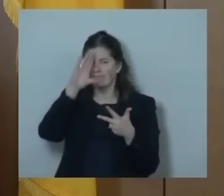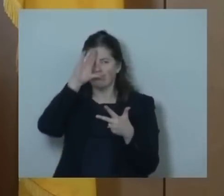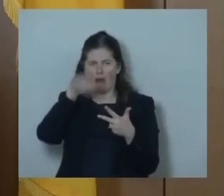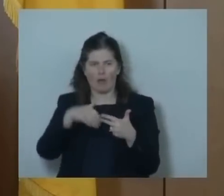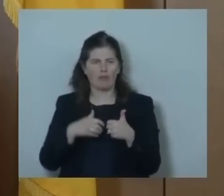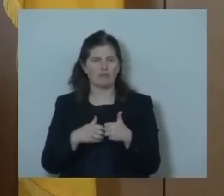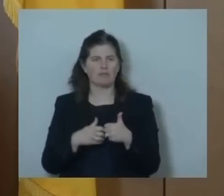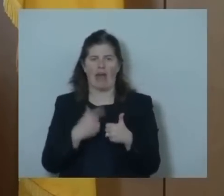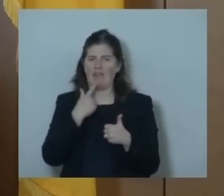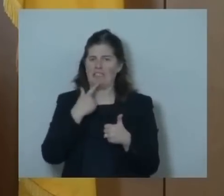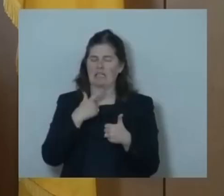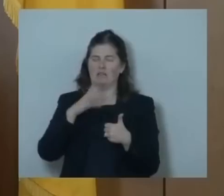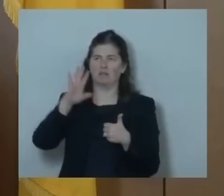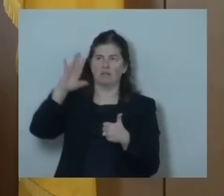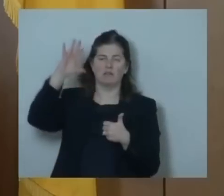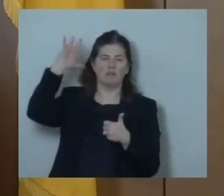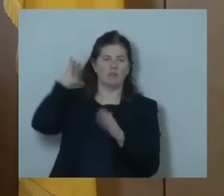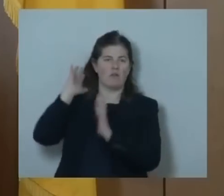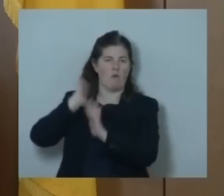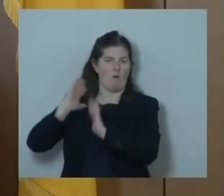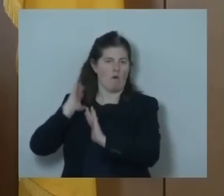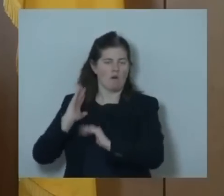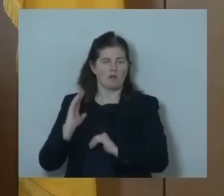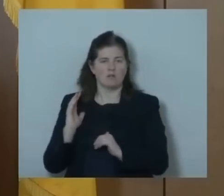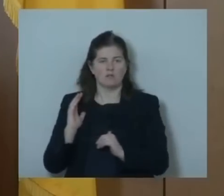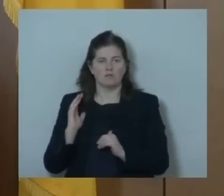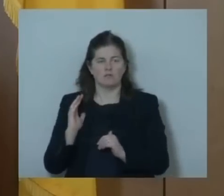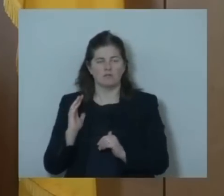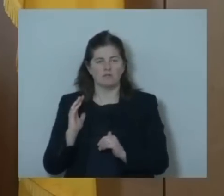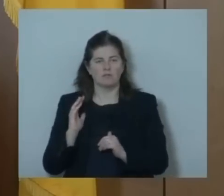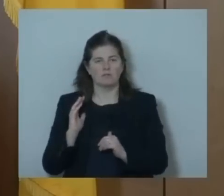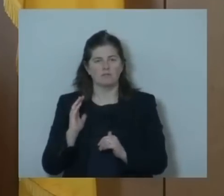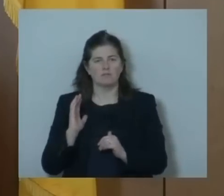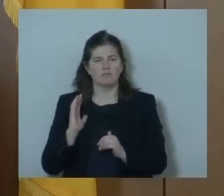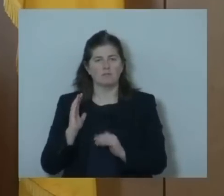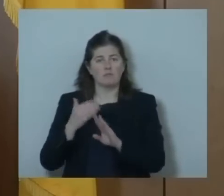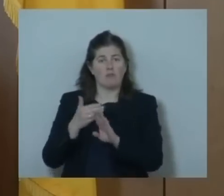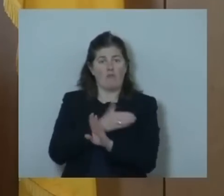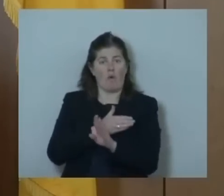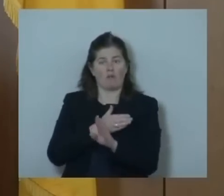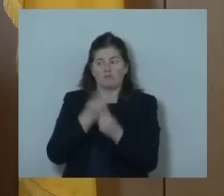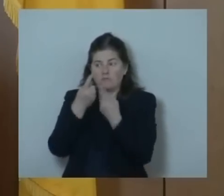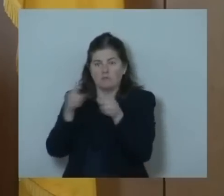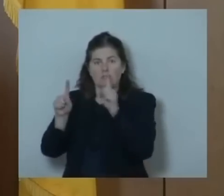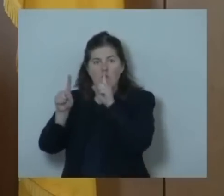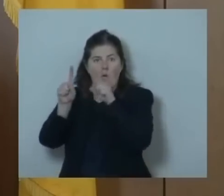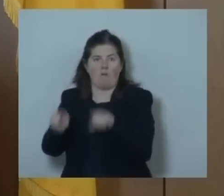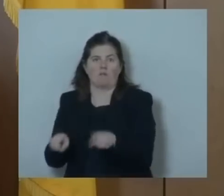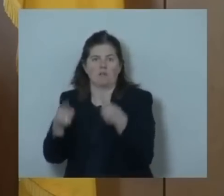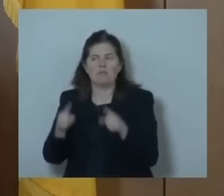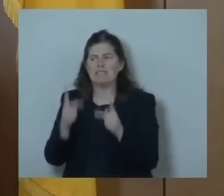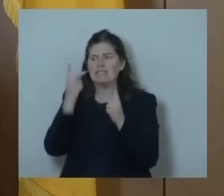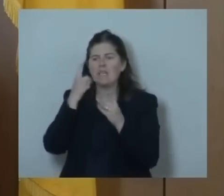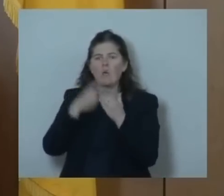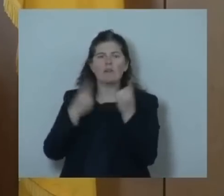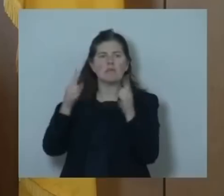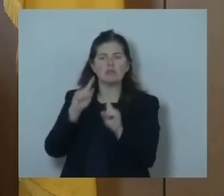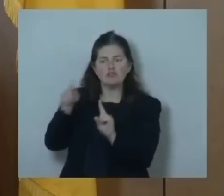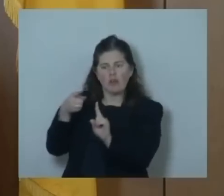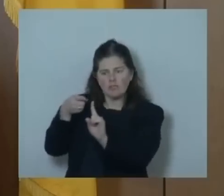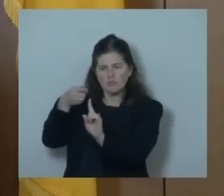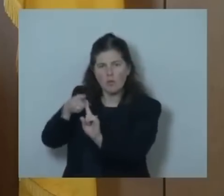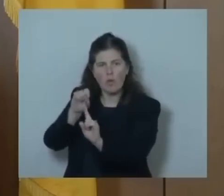certainly said that much earlier even than our public health orders, seeing what was going on just in oil and